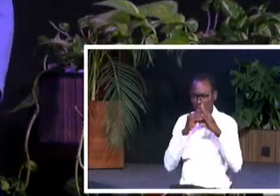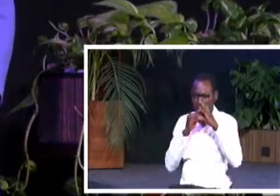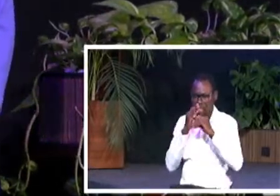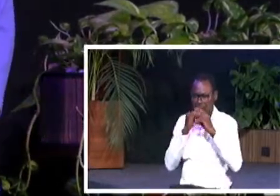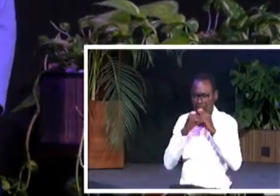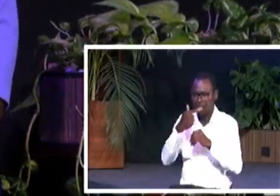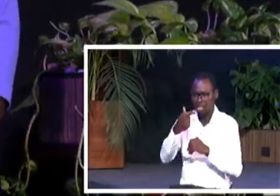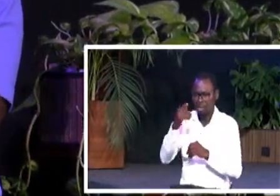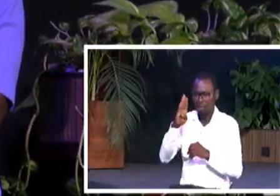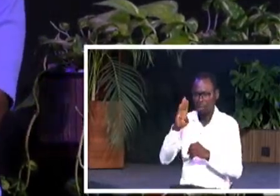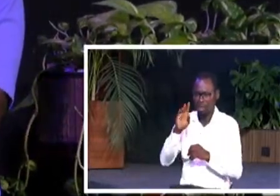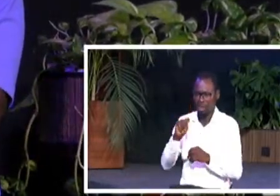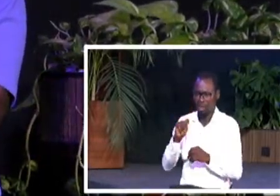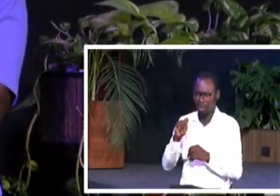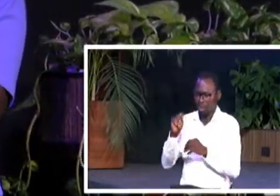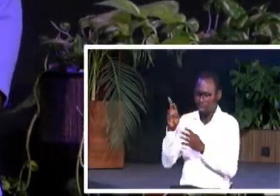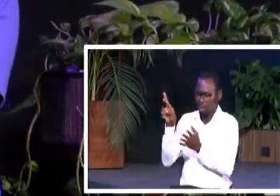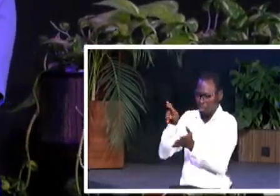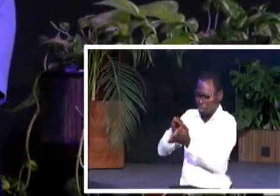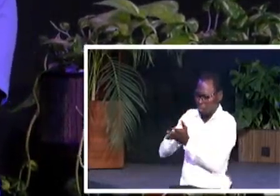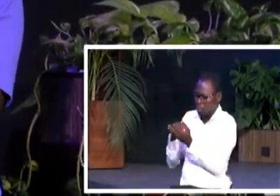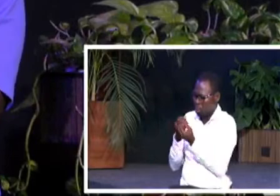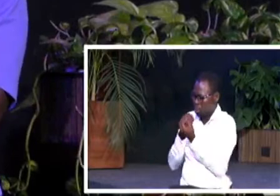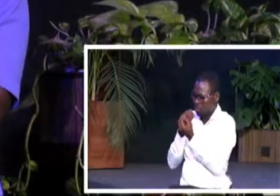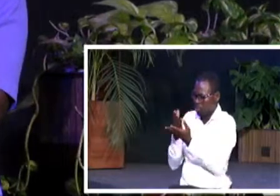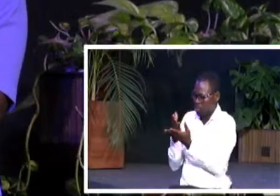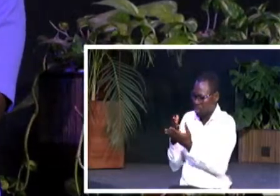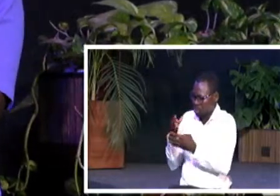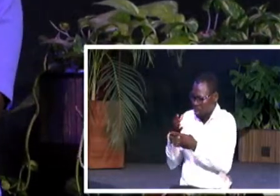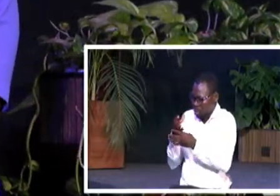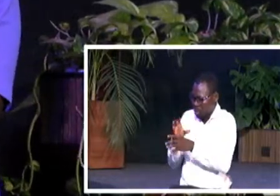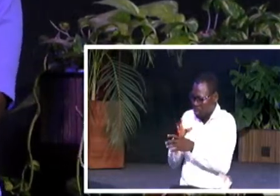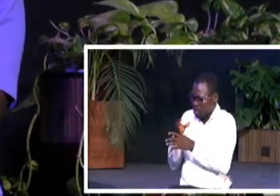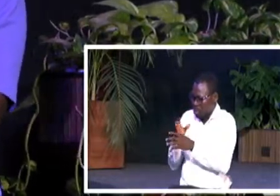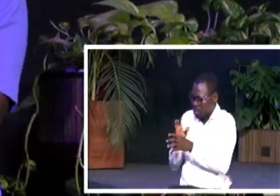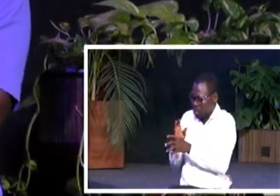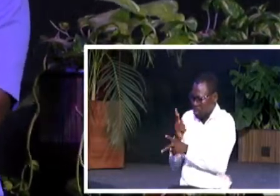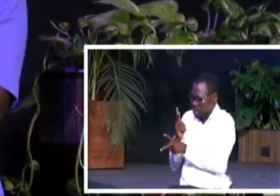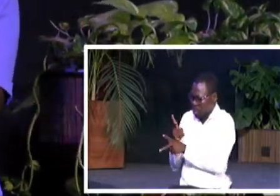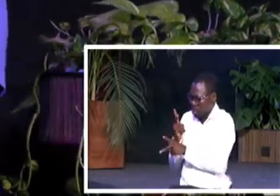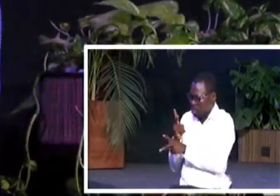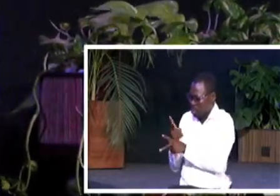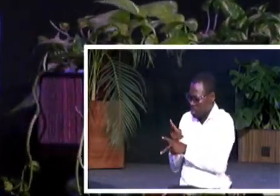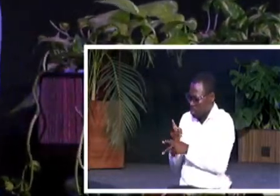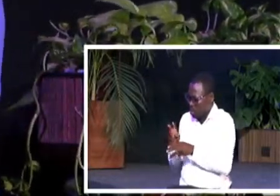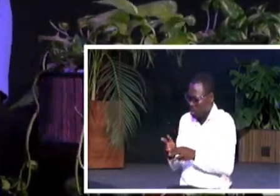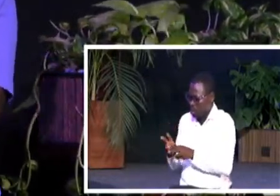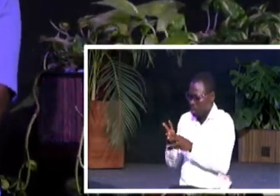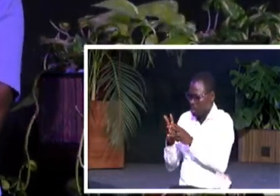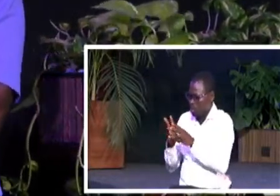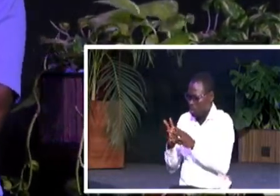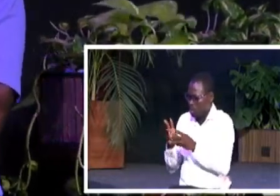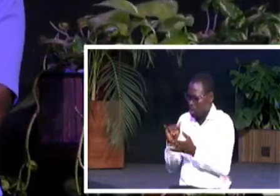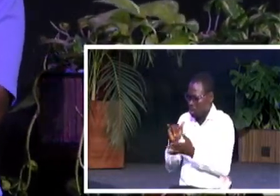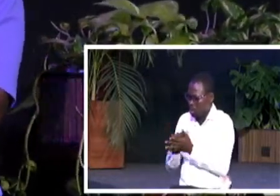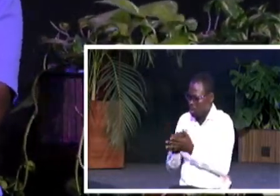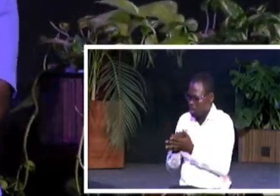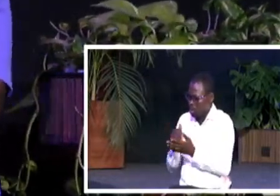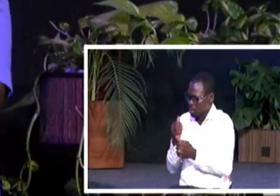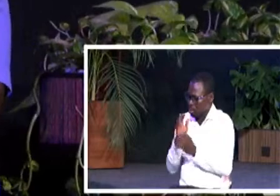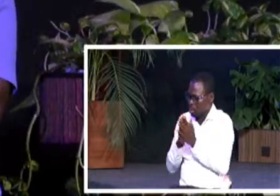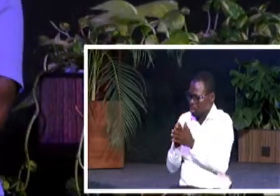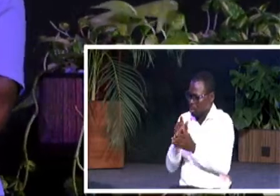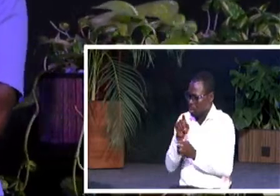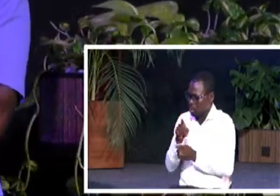not just fetch the information for you, but it will curate it, it will present it in a format that will ask it to. So it will become like